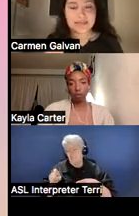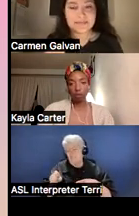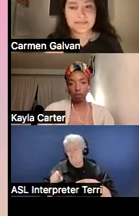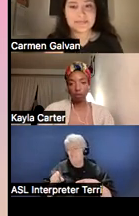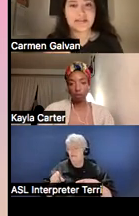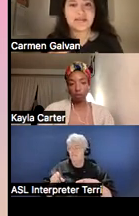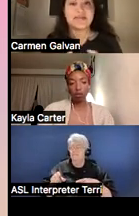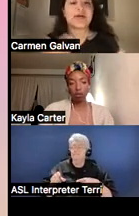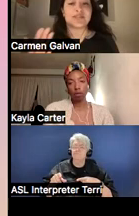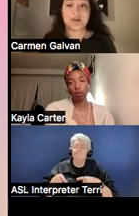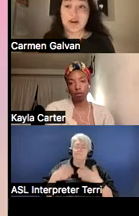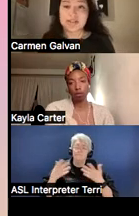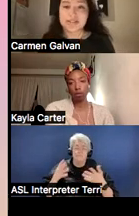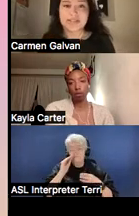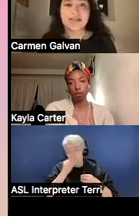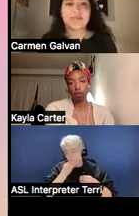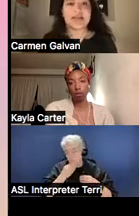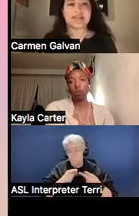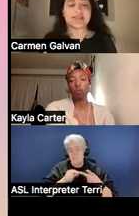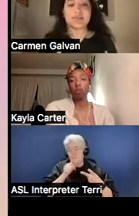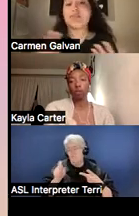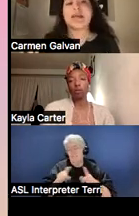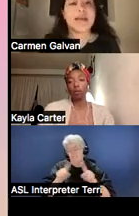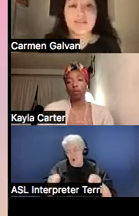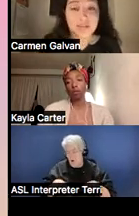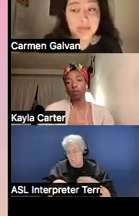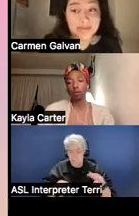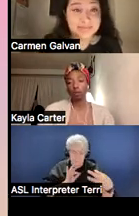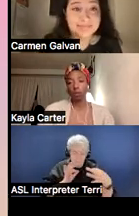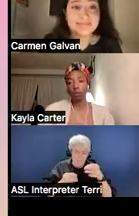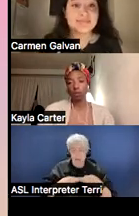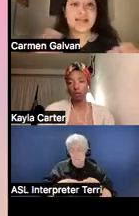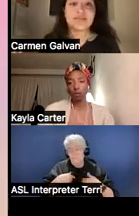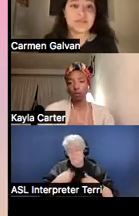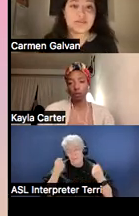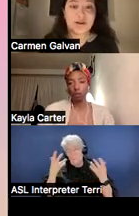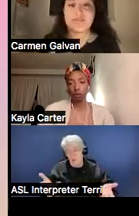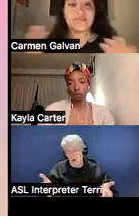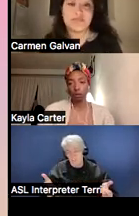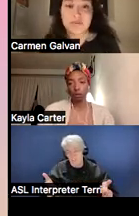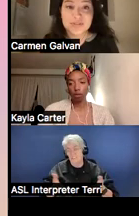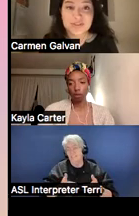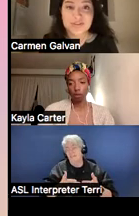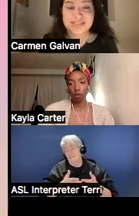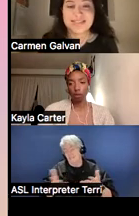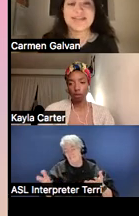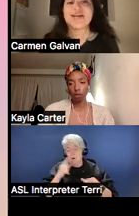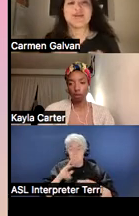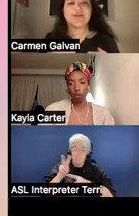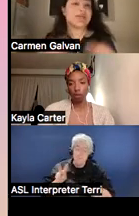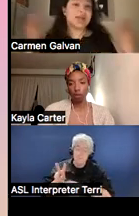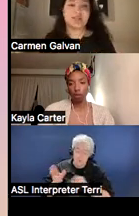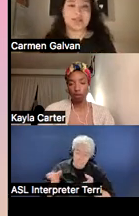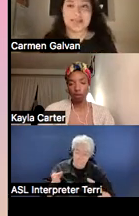need flowers and cards, because they may have a lot left over from funeral service.